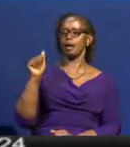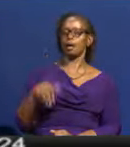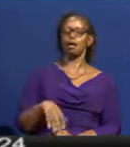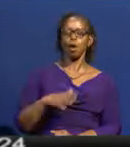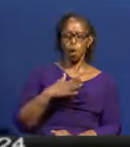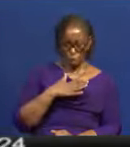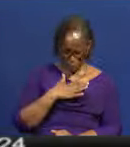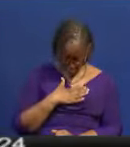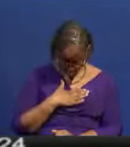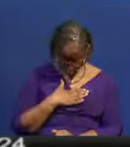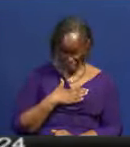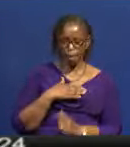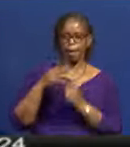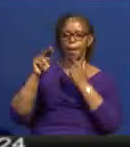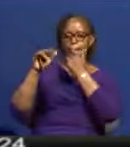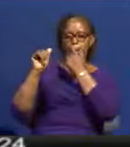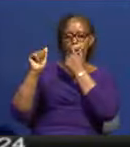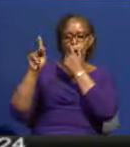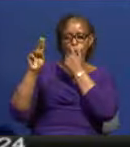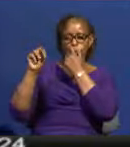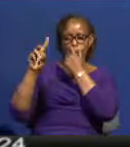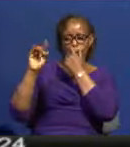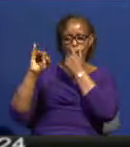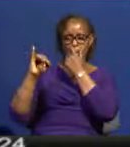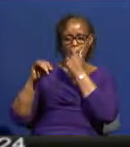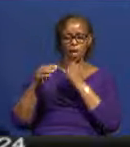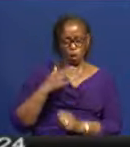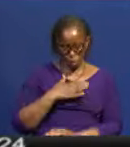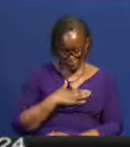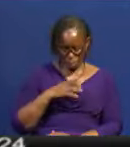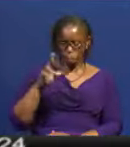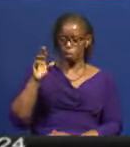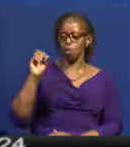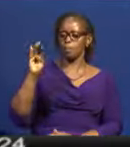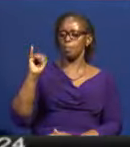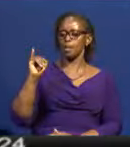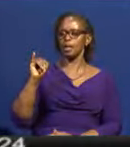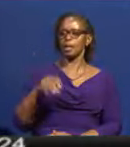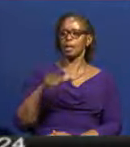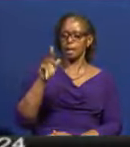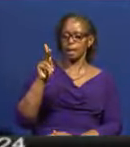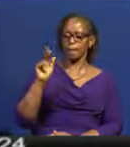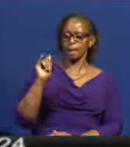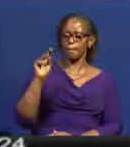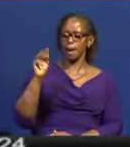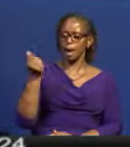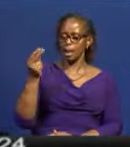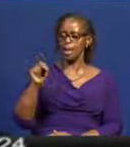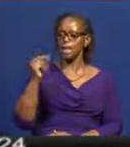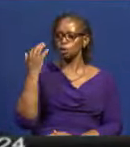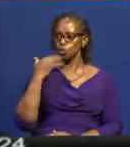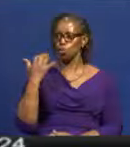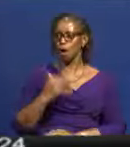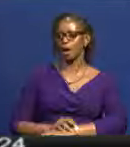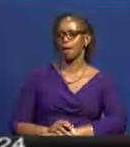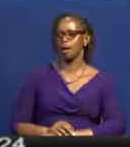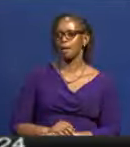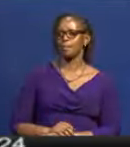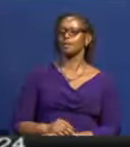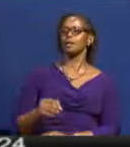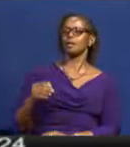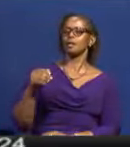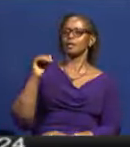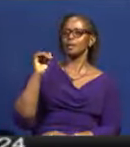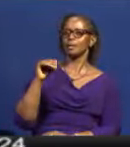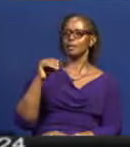The Honorable Japheth Nyakundi. Mathias Robi. Kimani Ichungwah. Member for Kikuyu